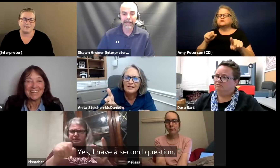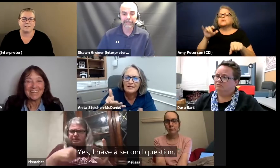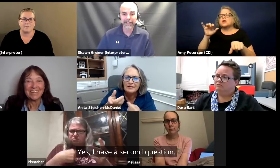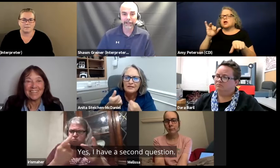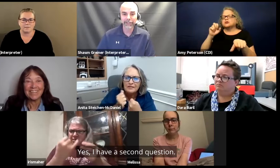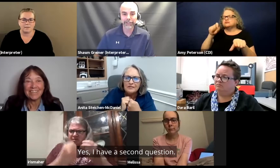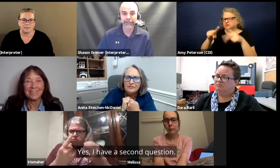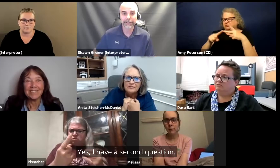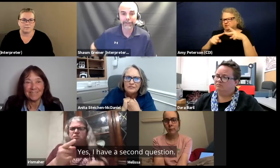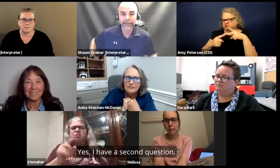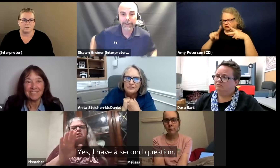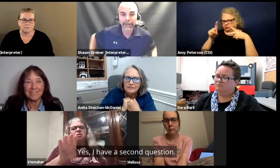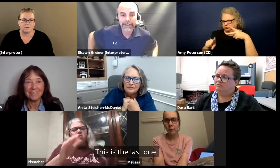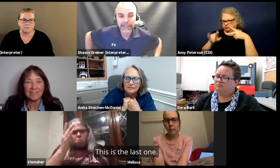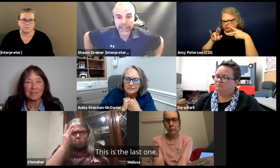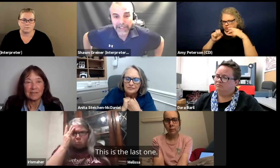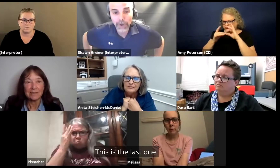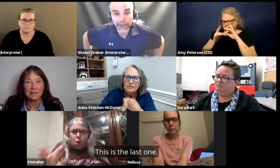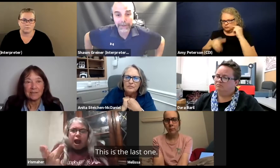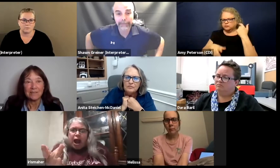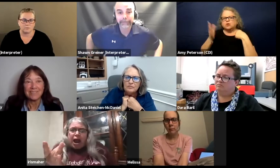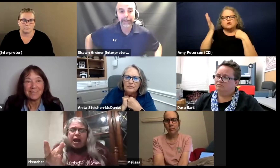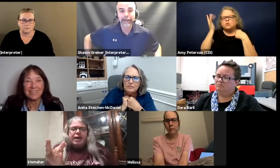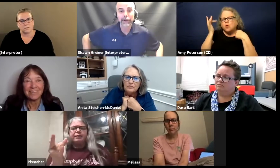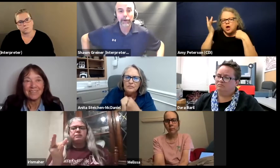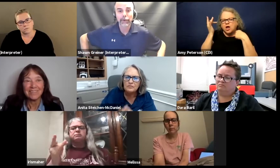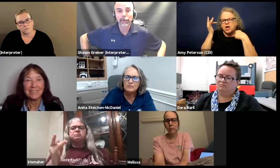Yes, I have a second question. This is the last one.